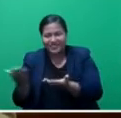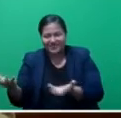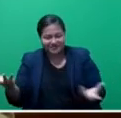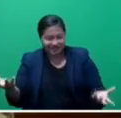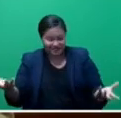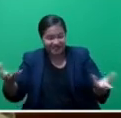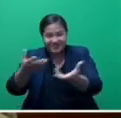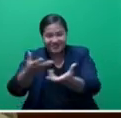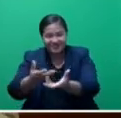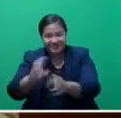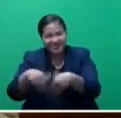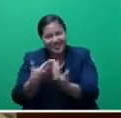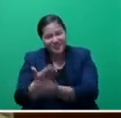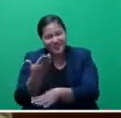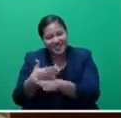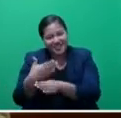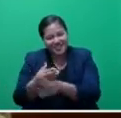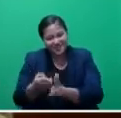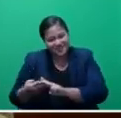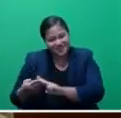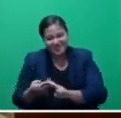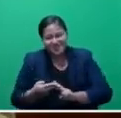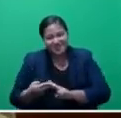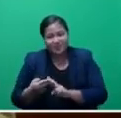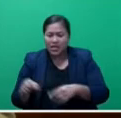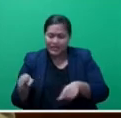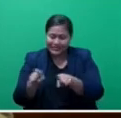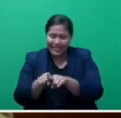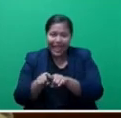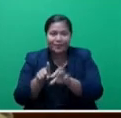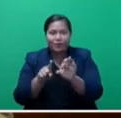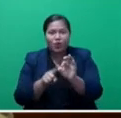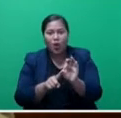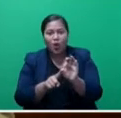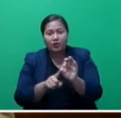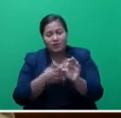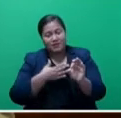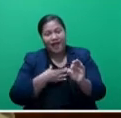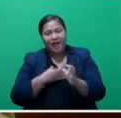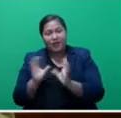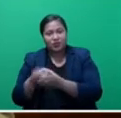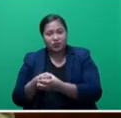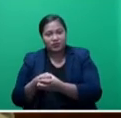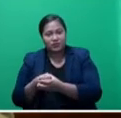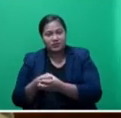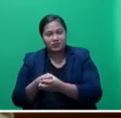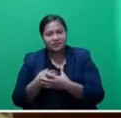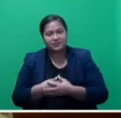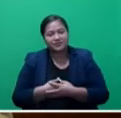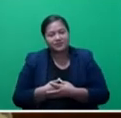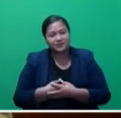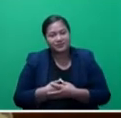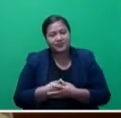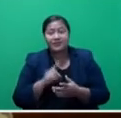nation. The same goes to my party, where democracy is alive, well and at work, but it appears